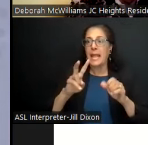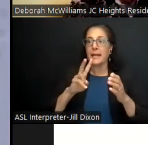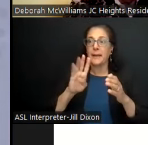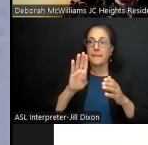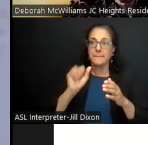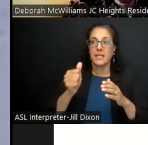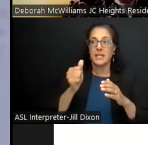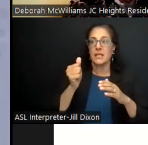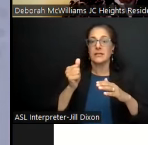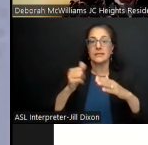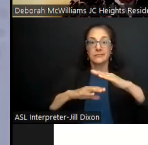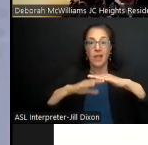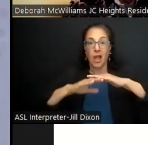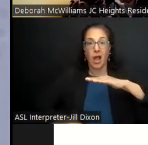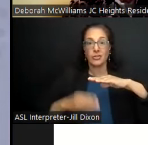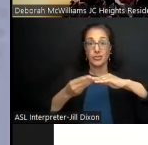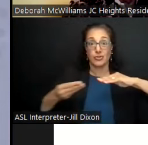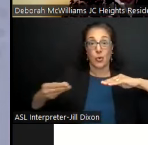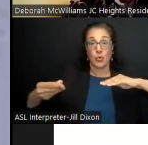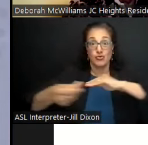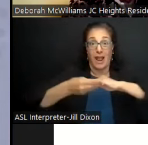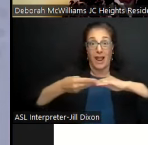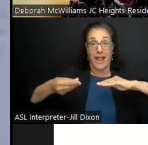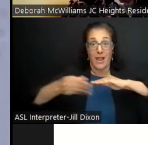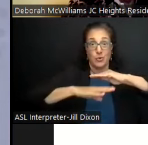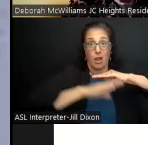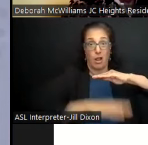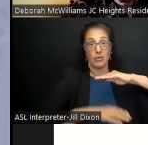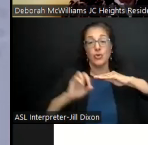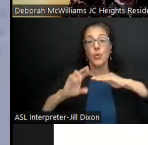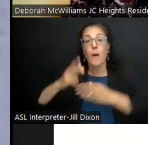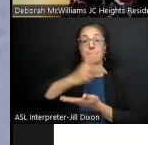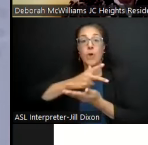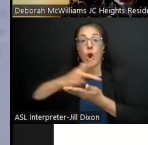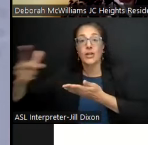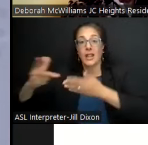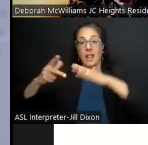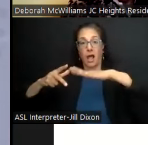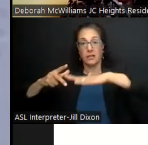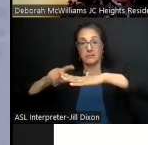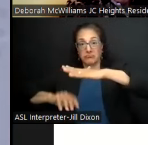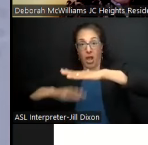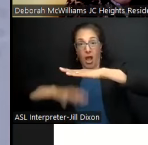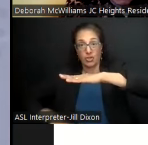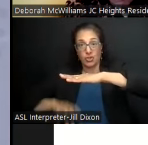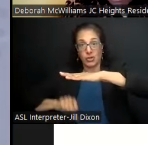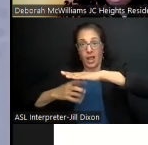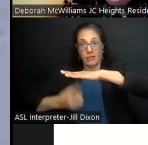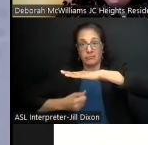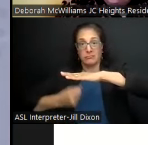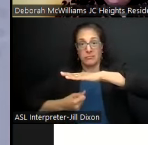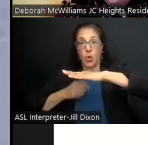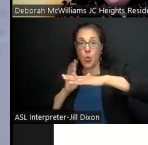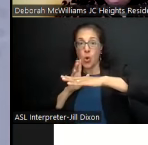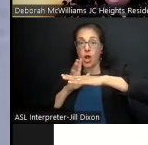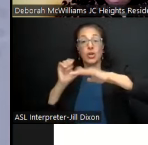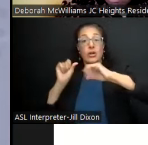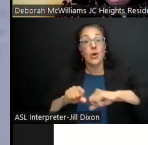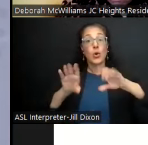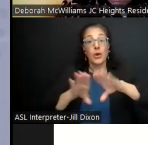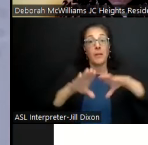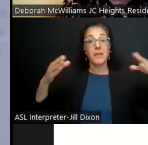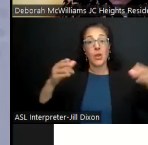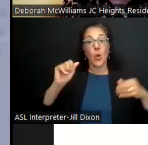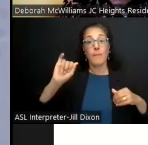they can be under parking lots and hold excess water there, or they can be open air and be more like